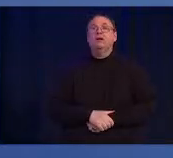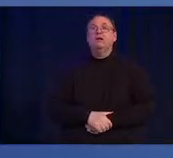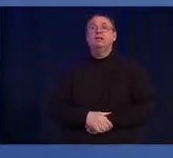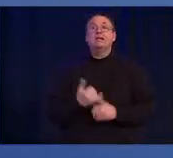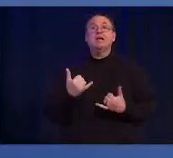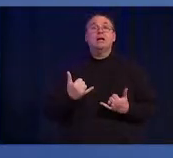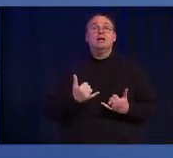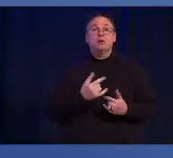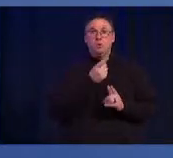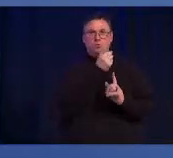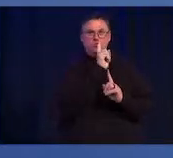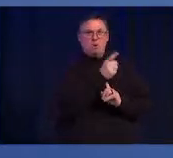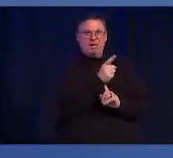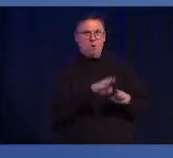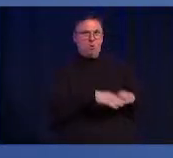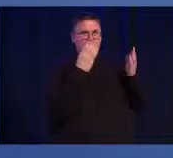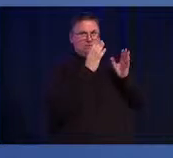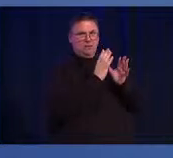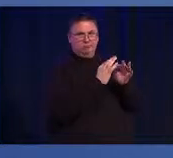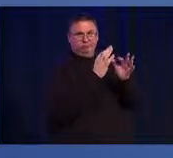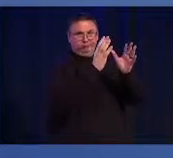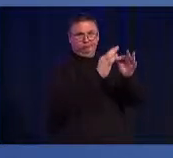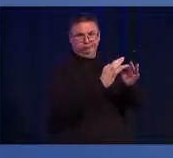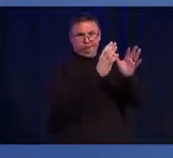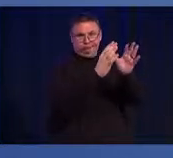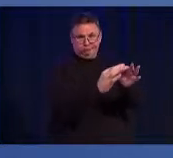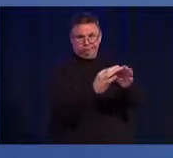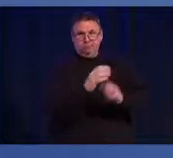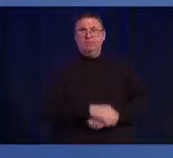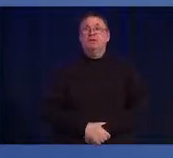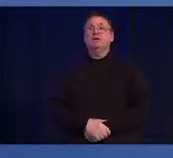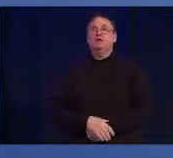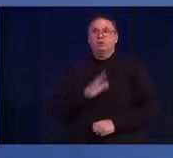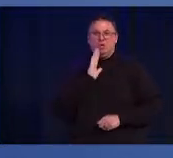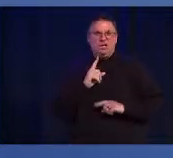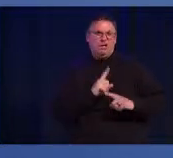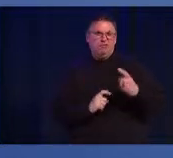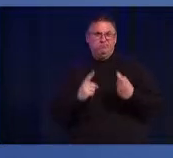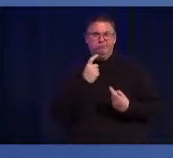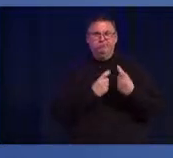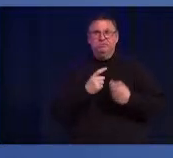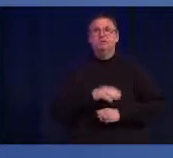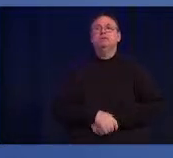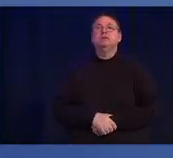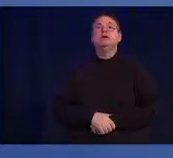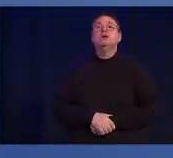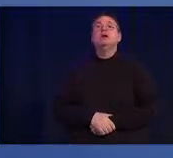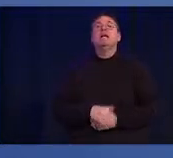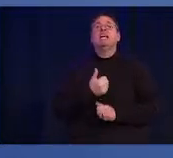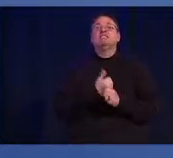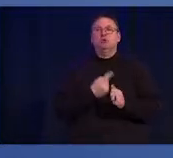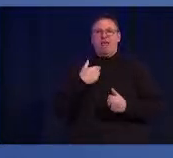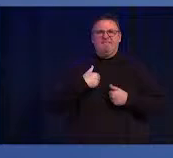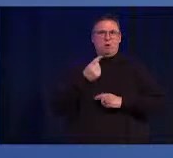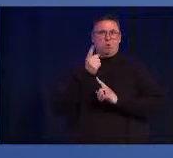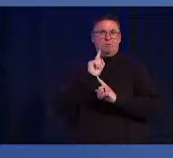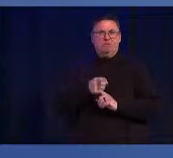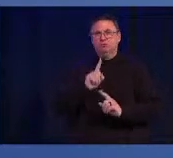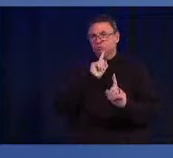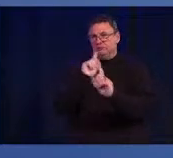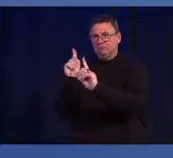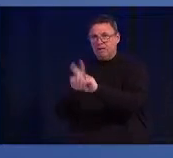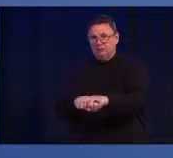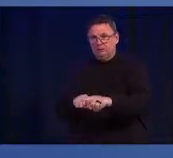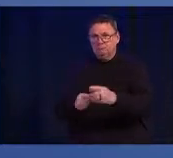the questions. Each candidate will have 1 minute to respond to each question. Candidates may request an opportunity for a